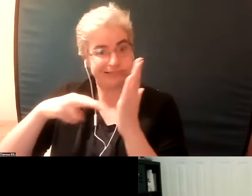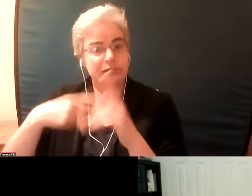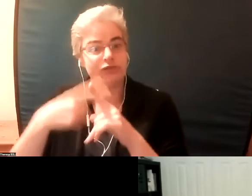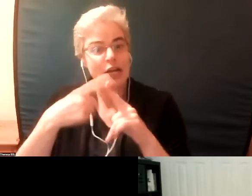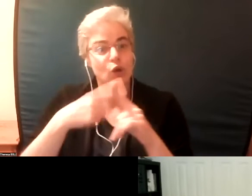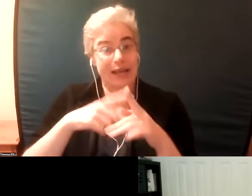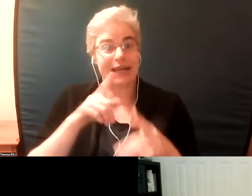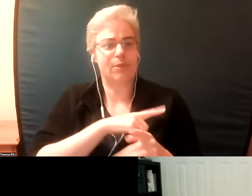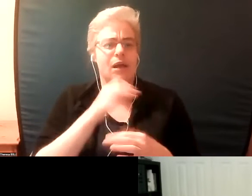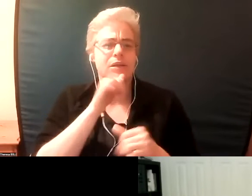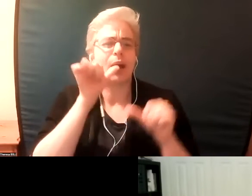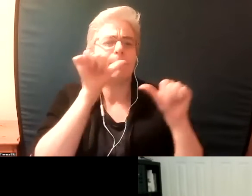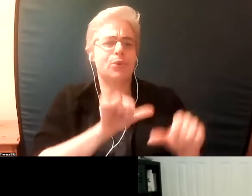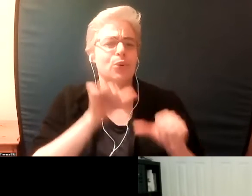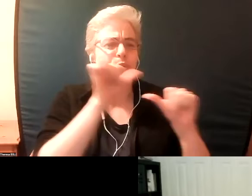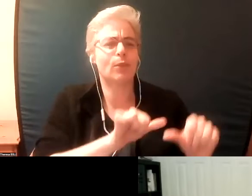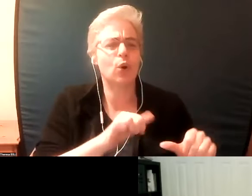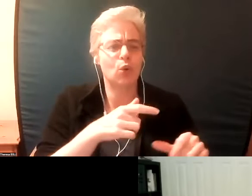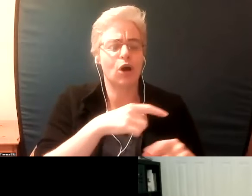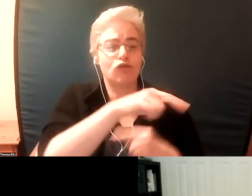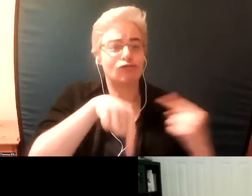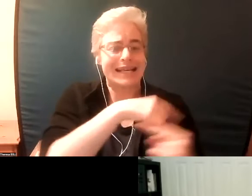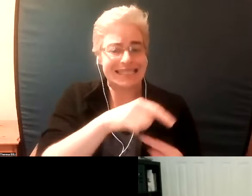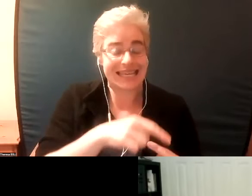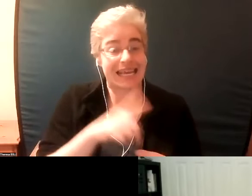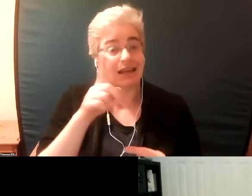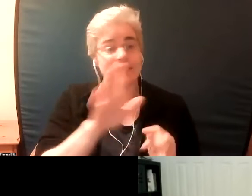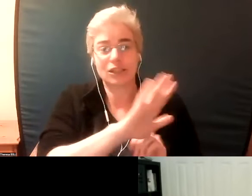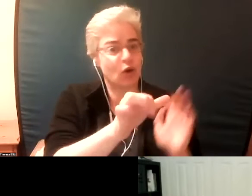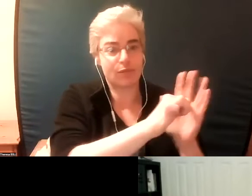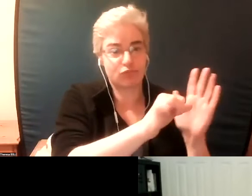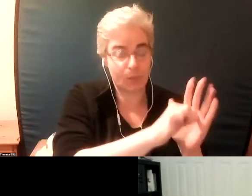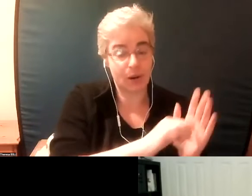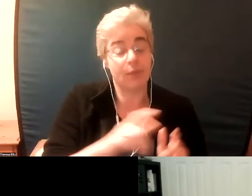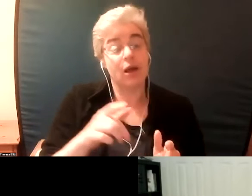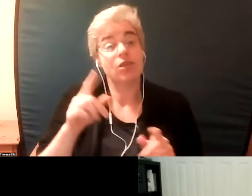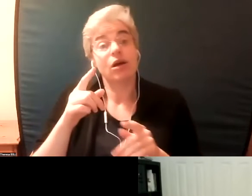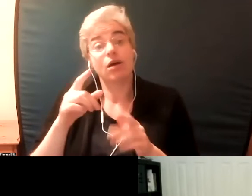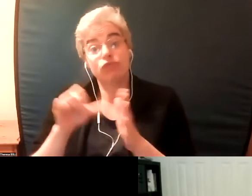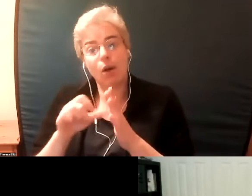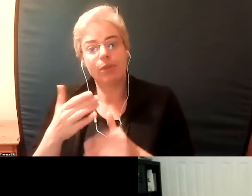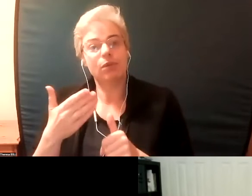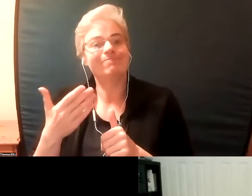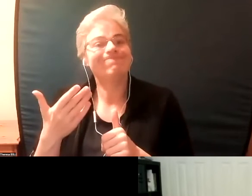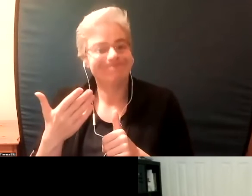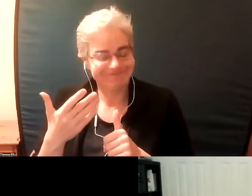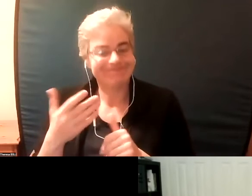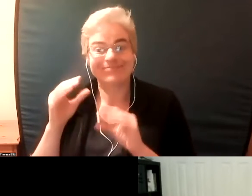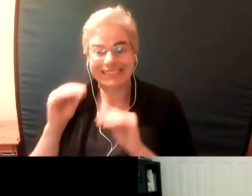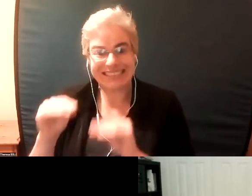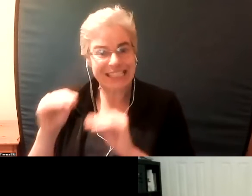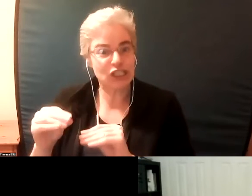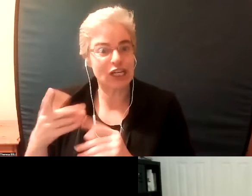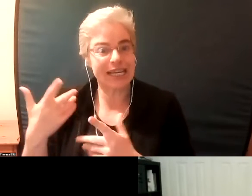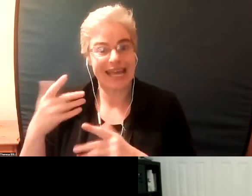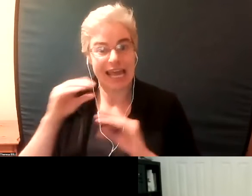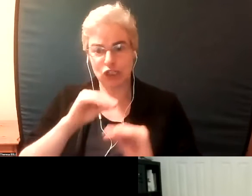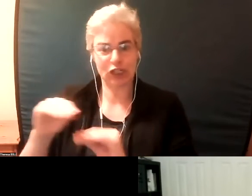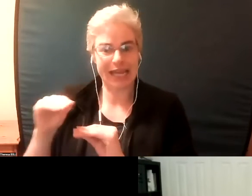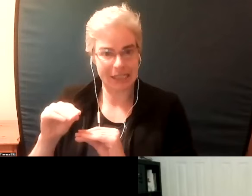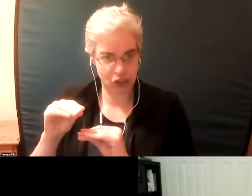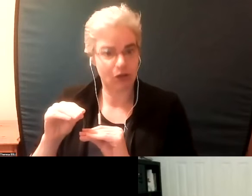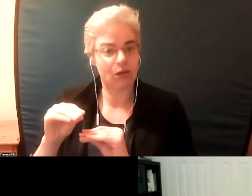that. That isn't the problem. The problem is that English primary schools use phonics to teach literacy. A child is told to